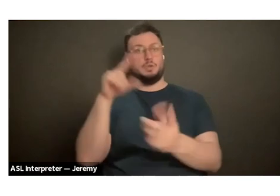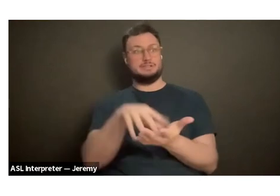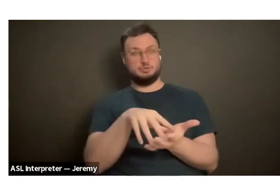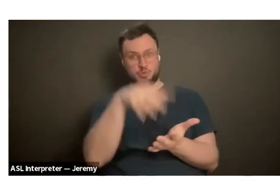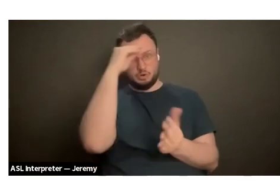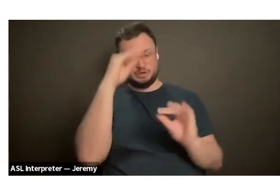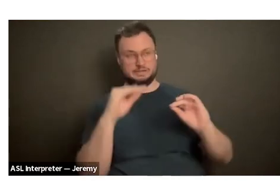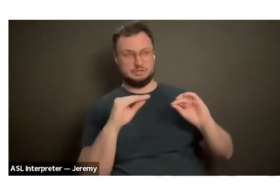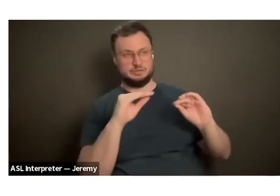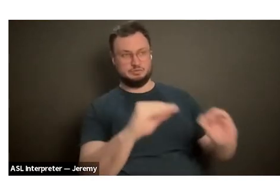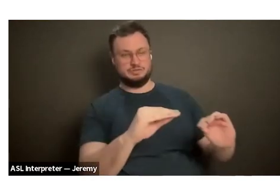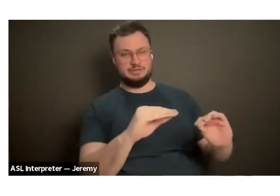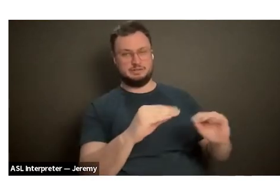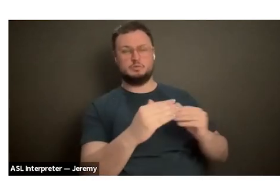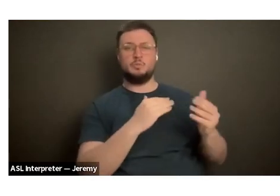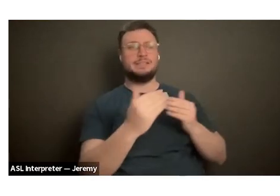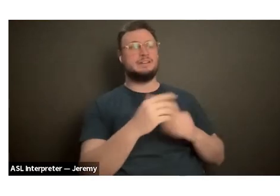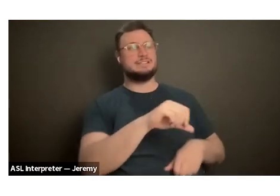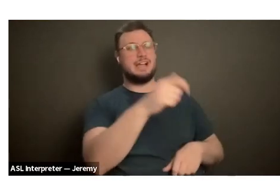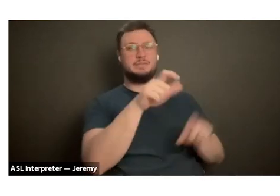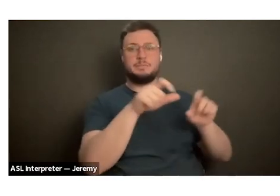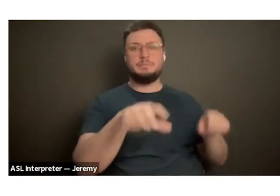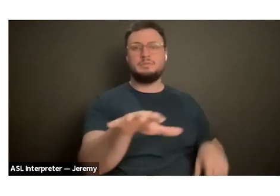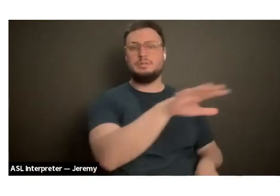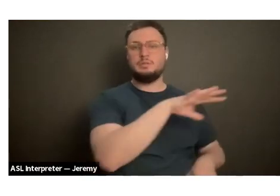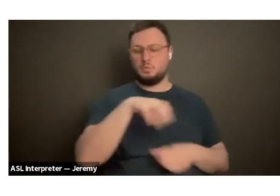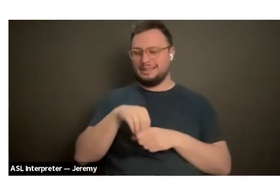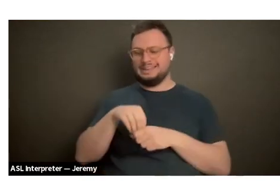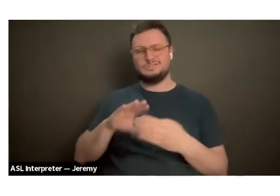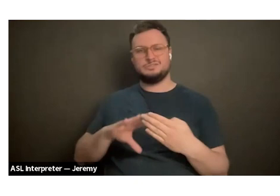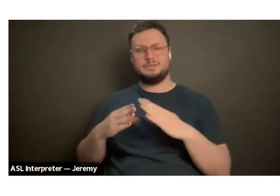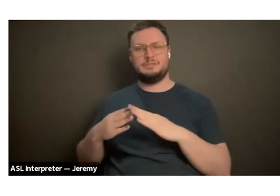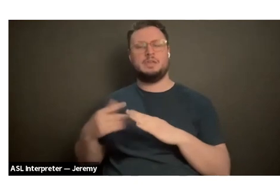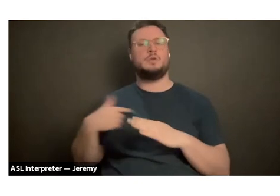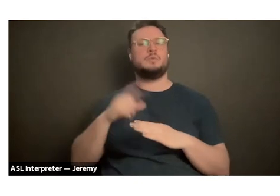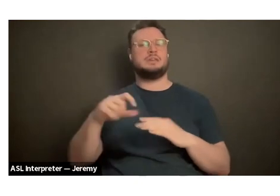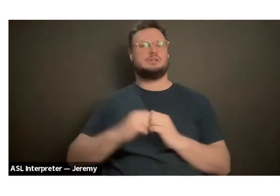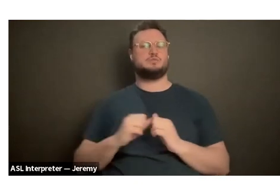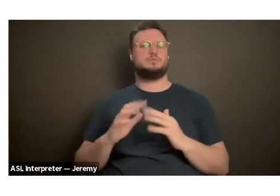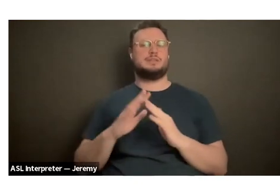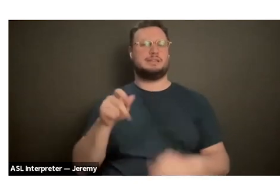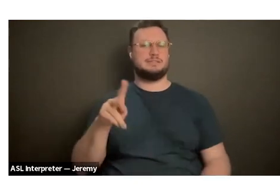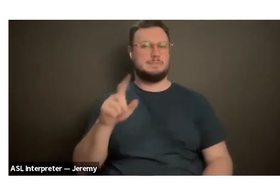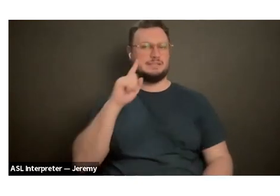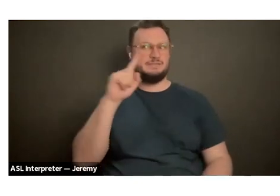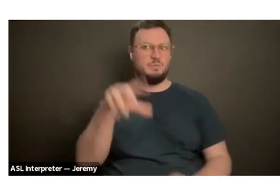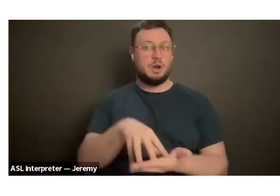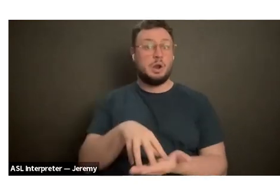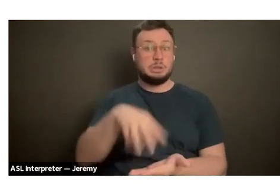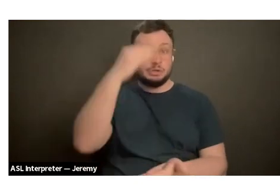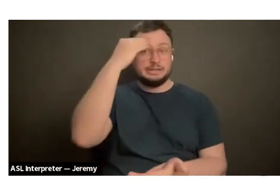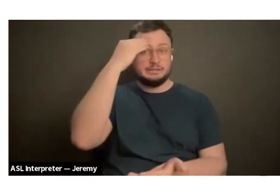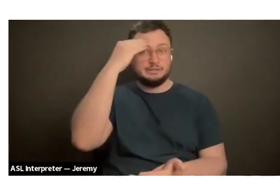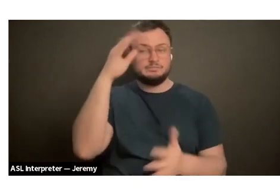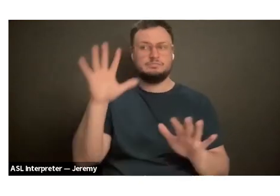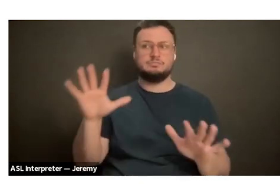even amongst ourselves, to have this space for open learning, for just like being at ease with